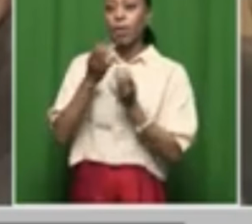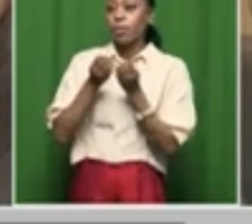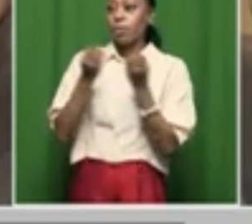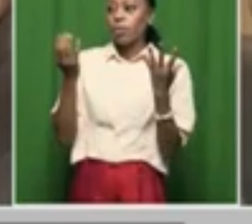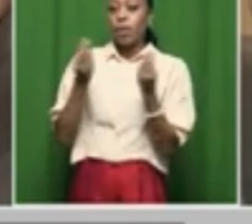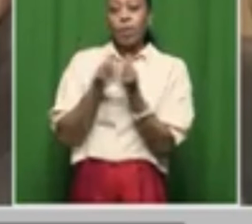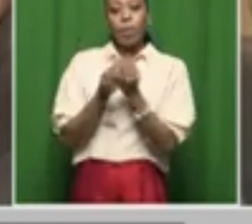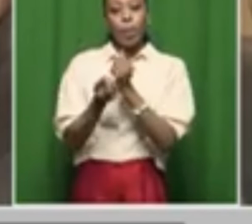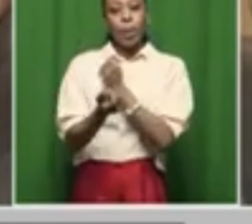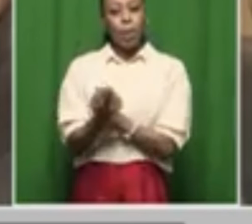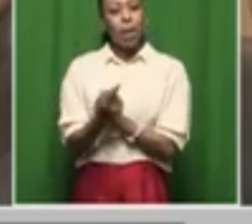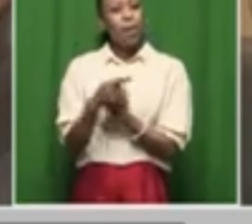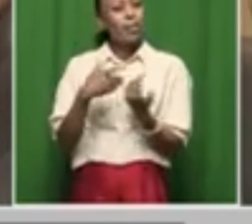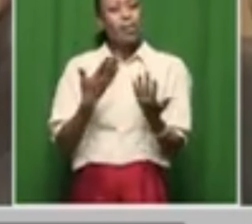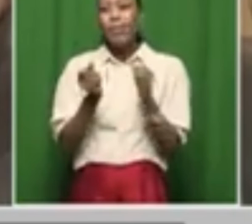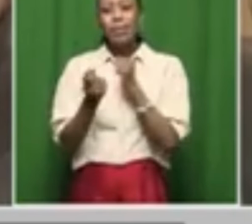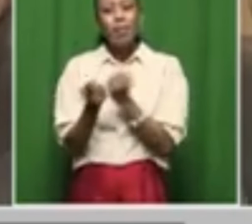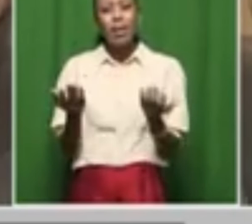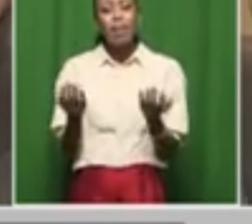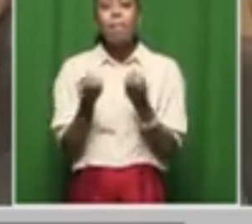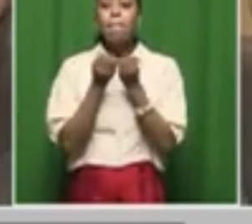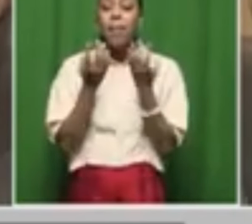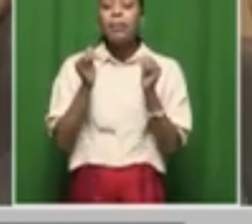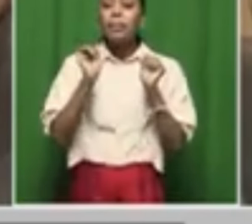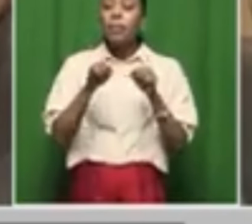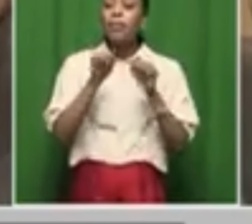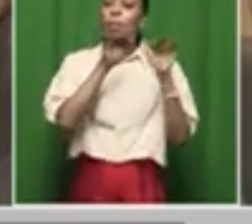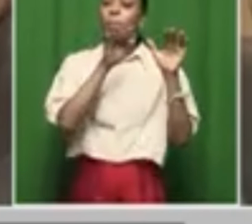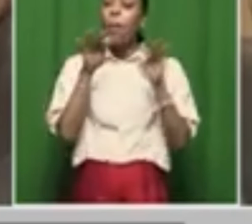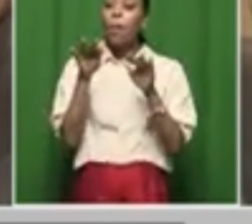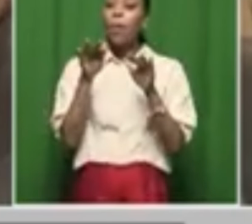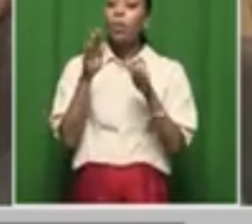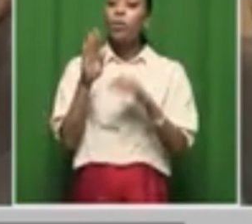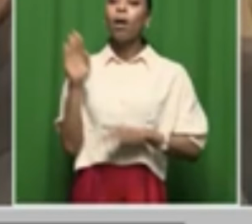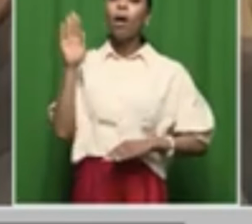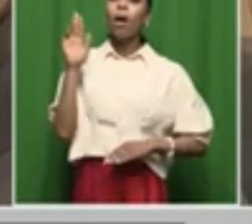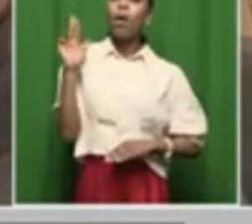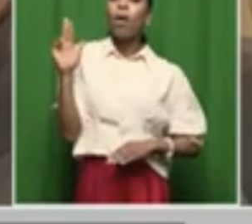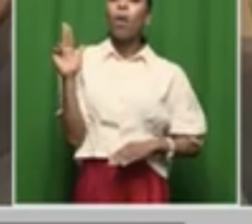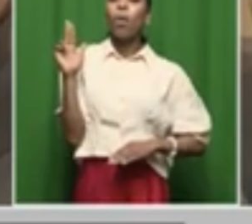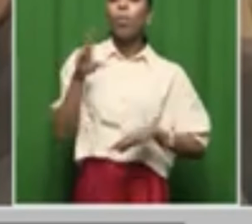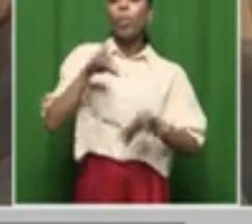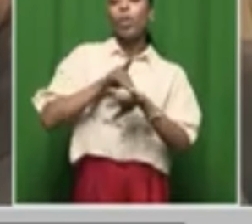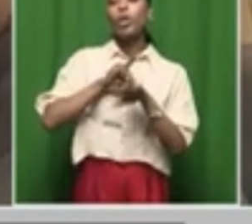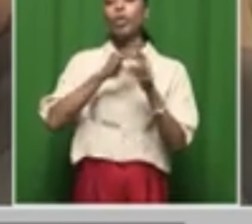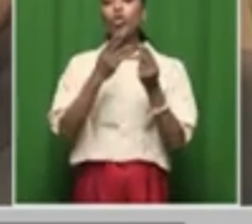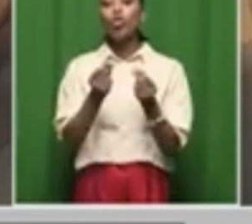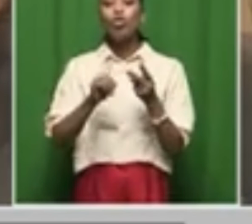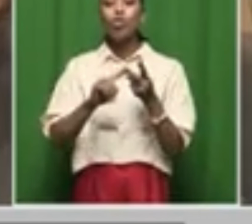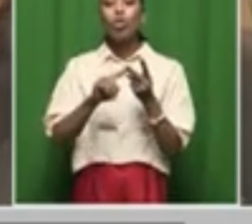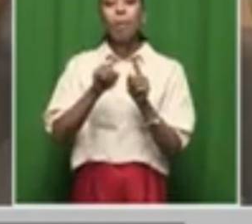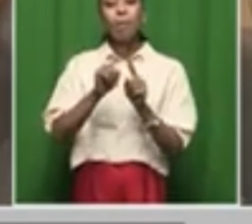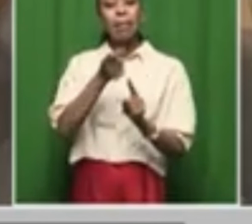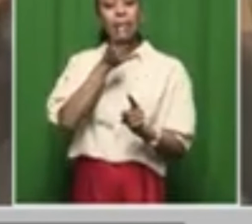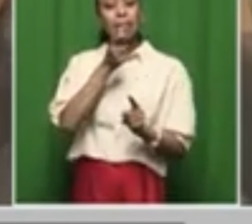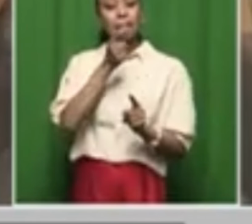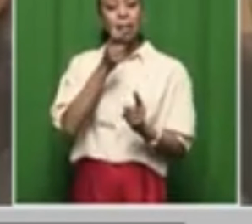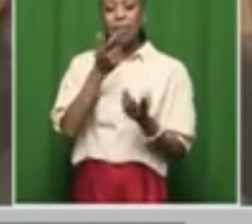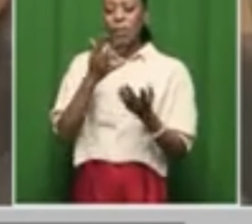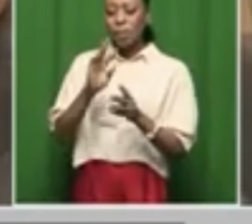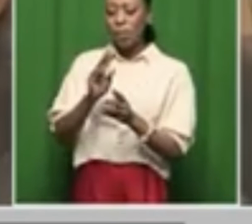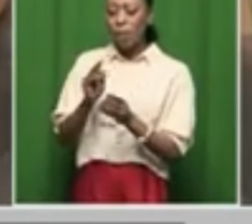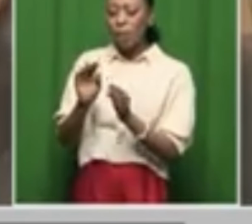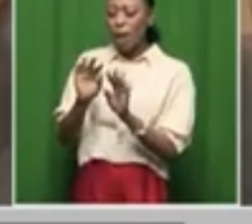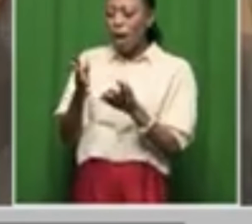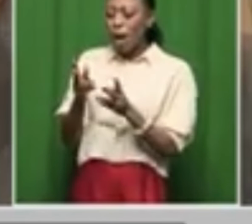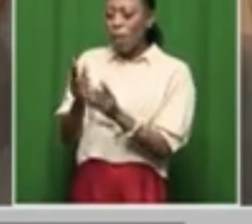going on? Or what is the case? Because many, people talk to the oath that doctors take and that the treatment that they are giving the patients